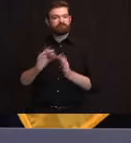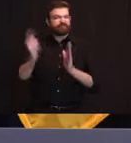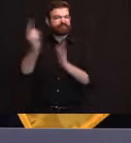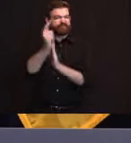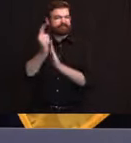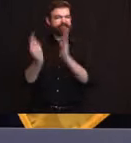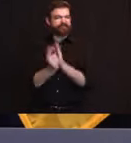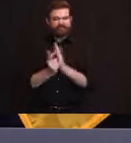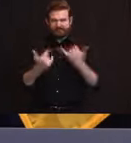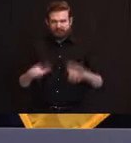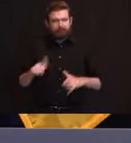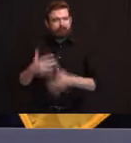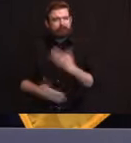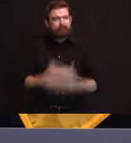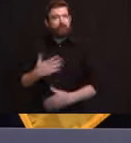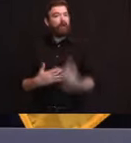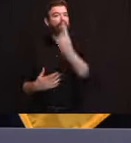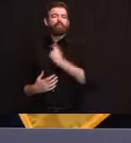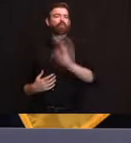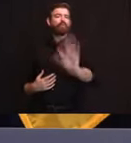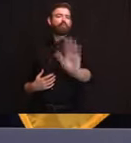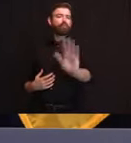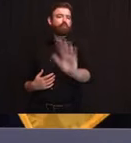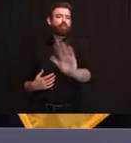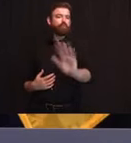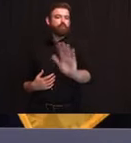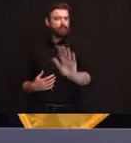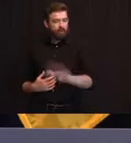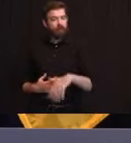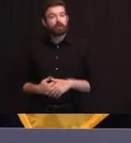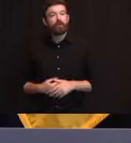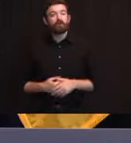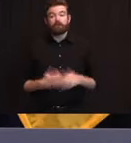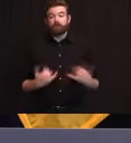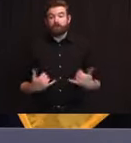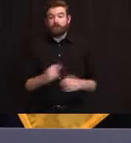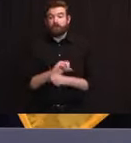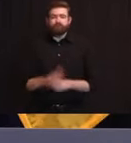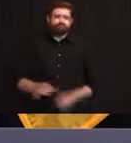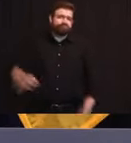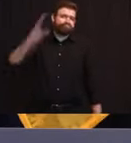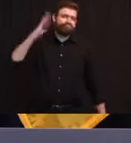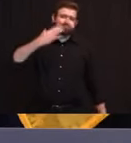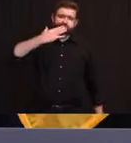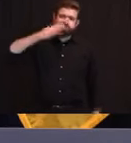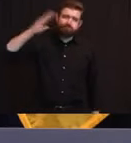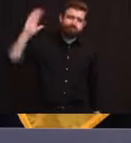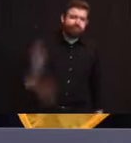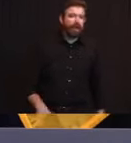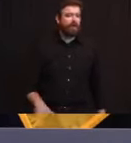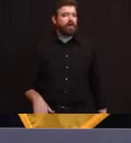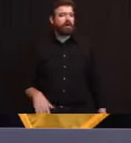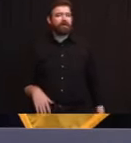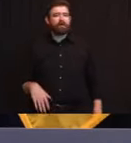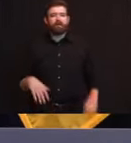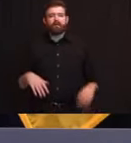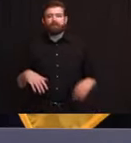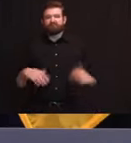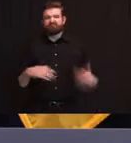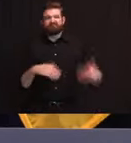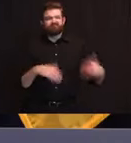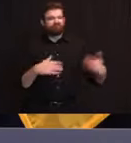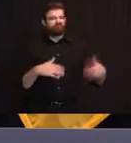virus is multiples more lethal inside than outside. The evidence is overwhelming. And then when you add to